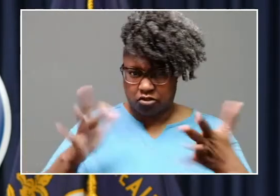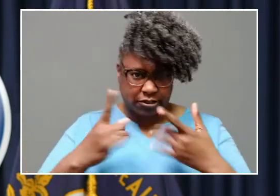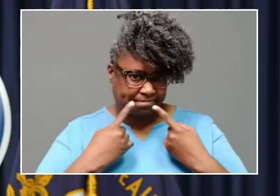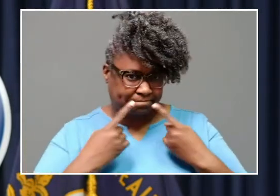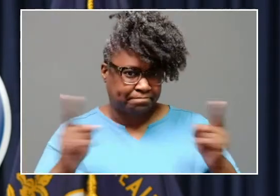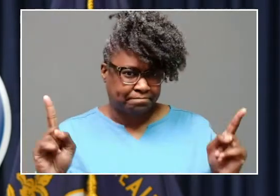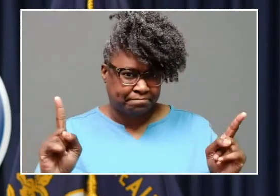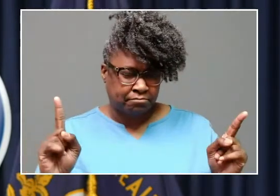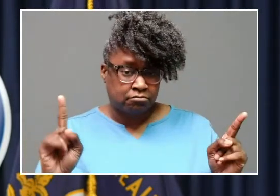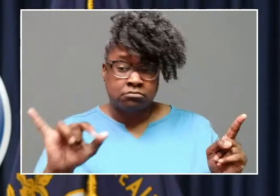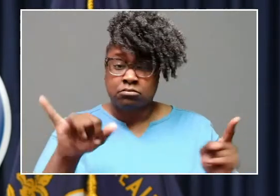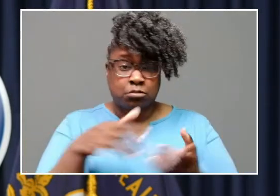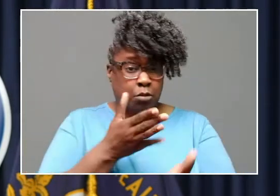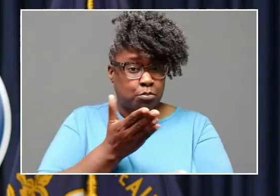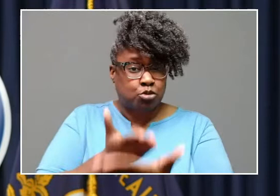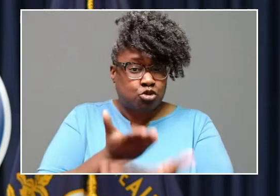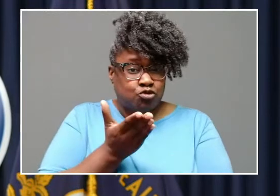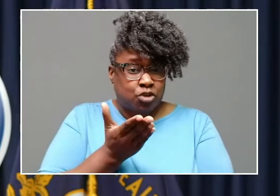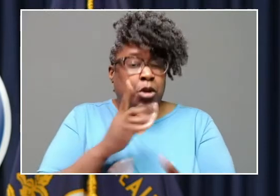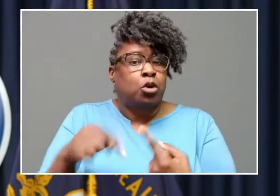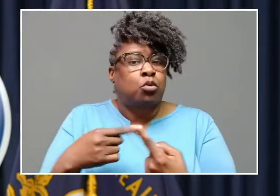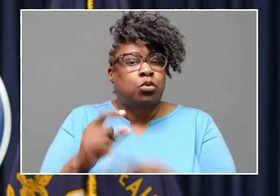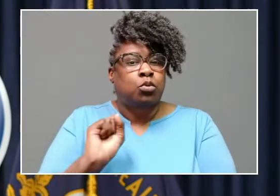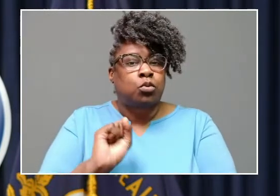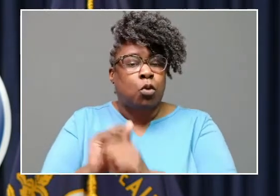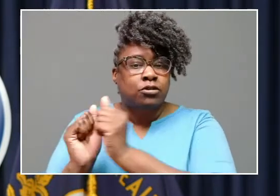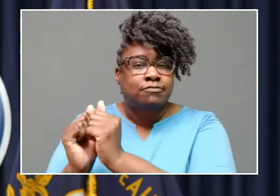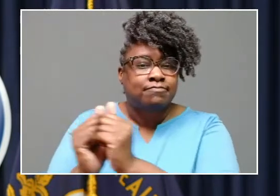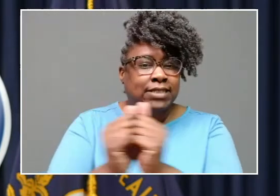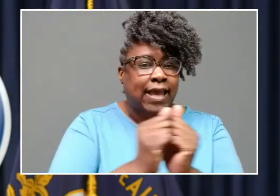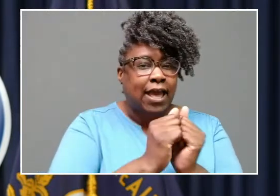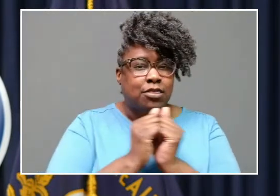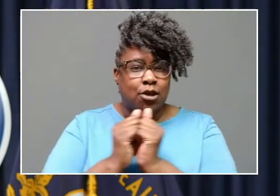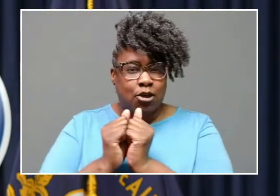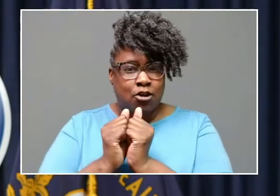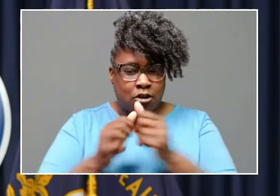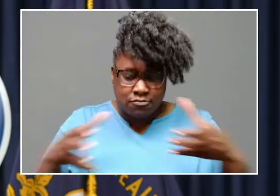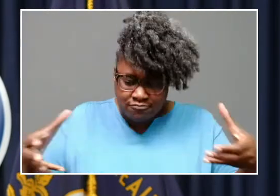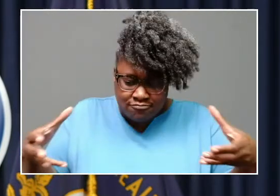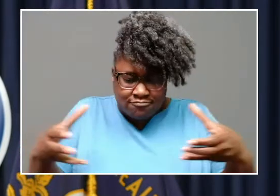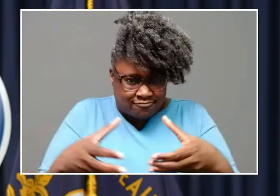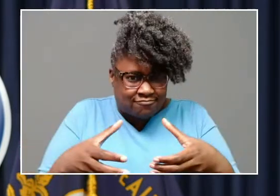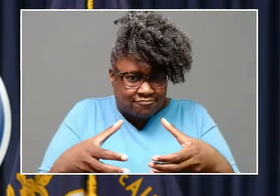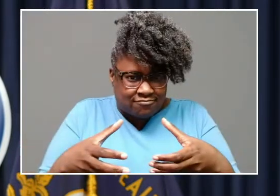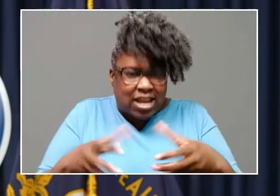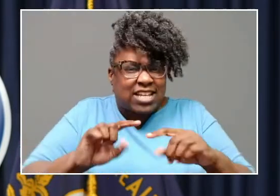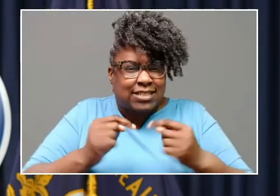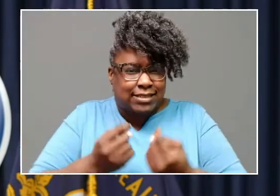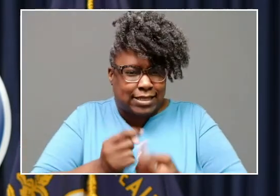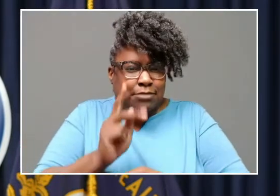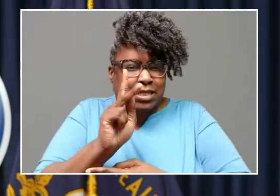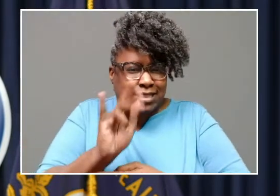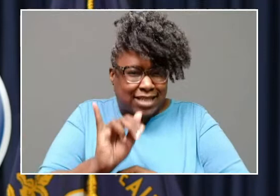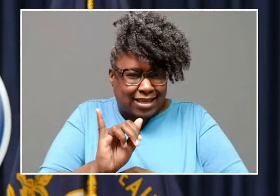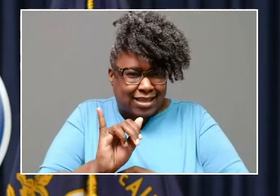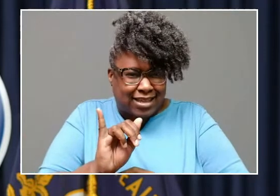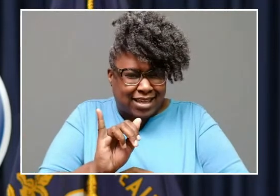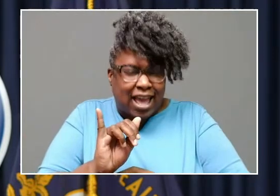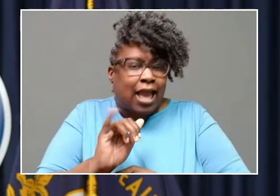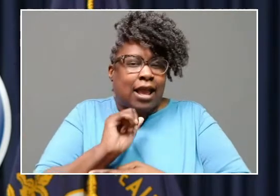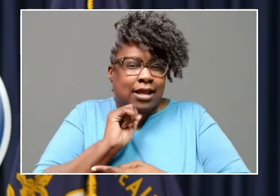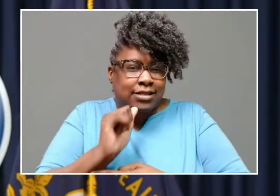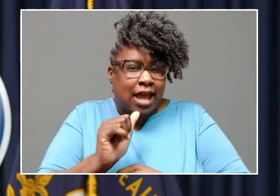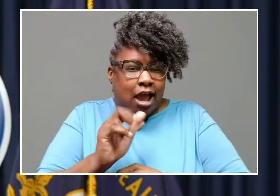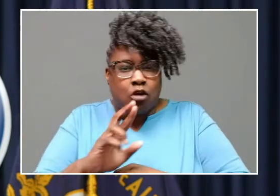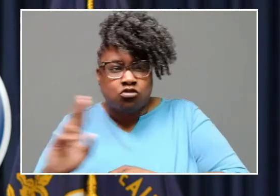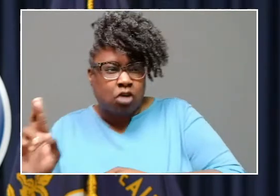we can do when we all work together on one team, Team Kentucky. And we don't worry about moving a state to the right or the left, but we move it